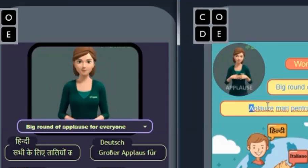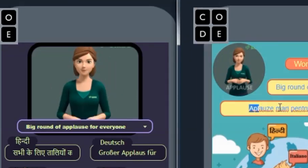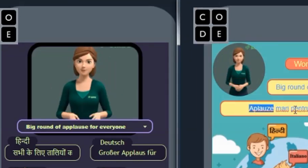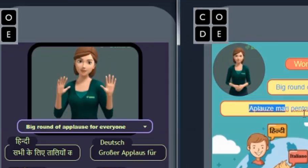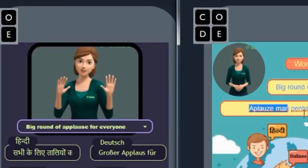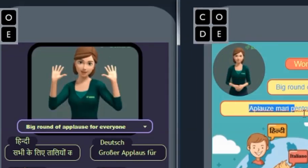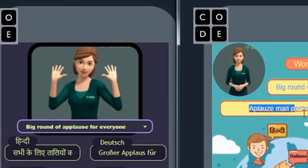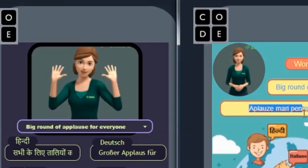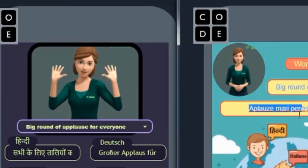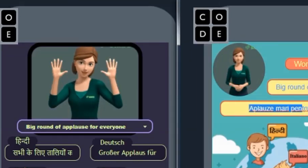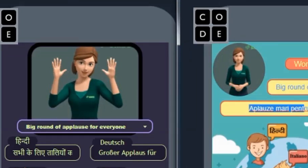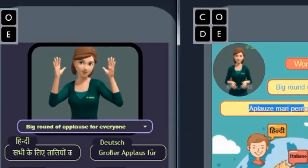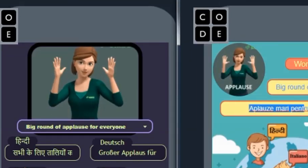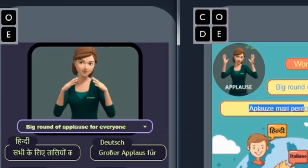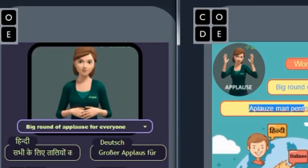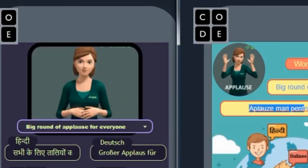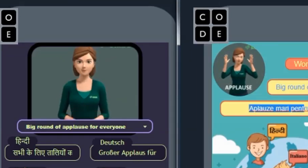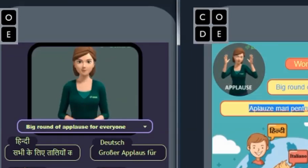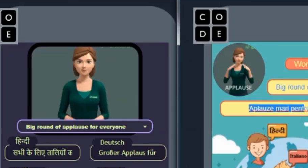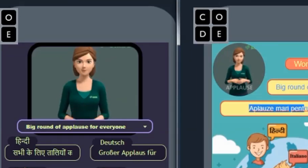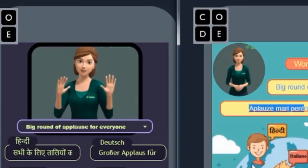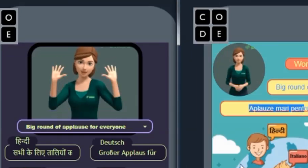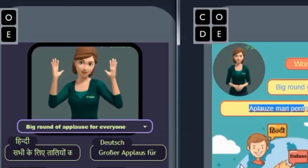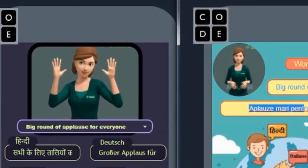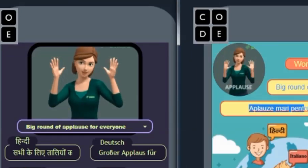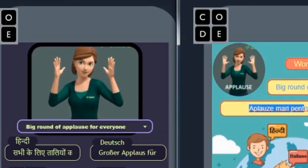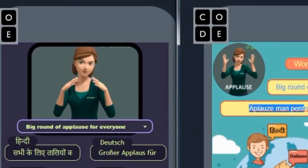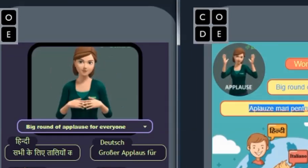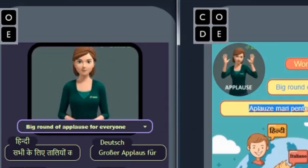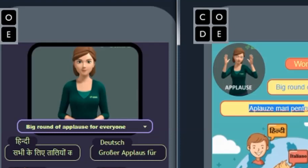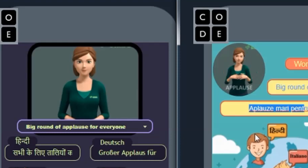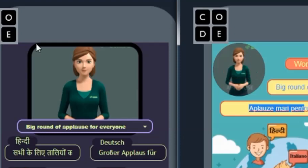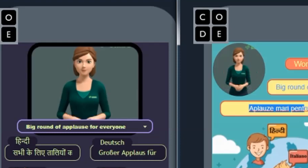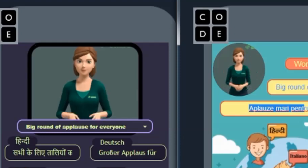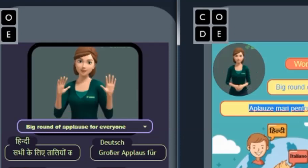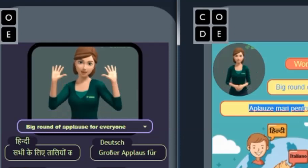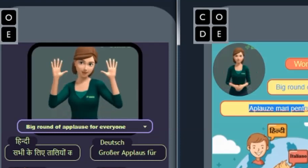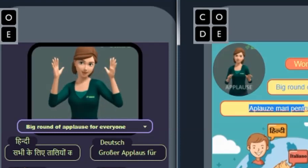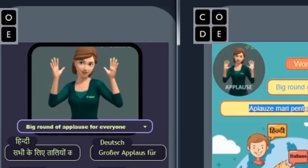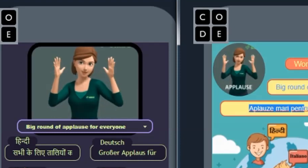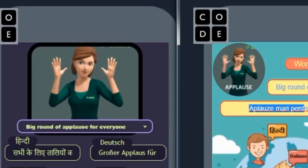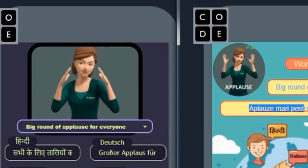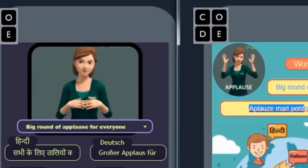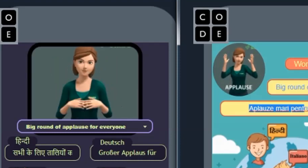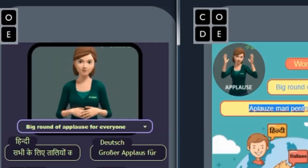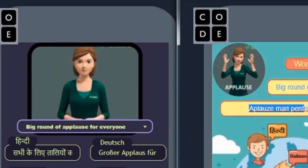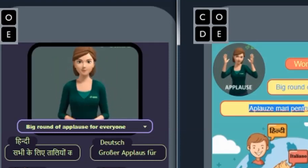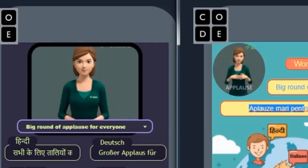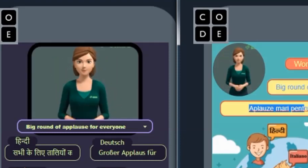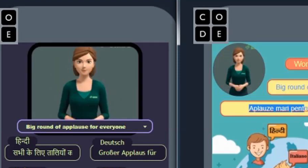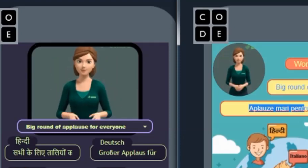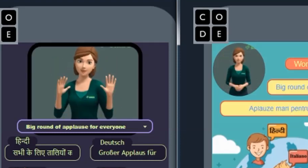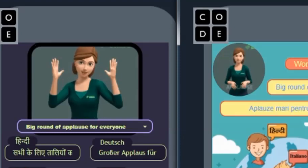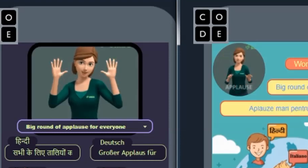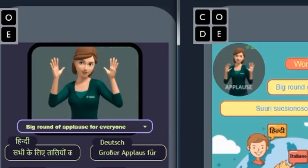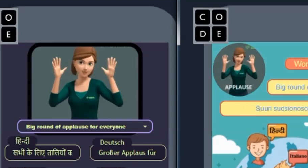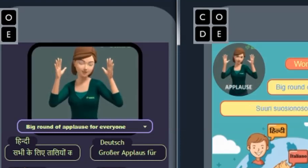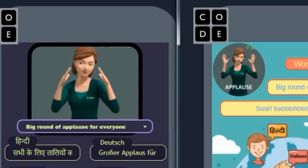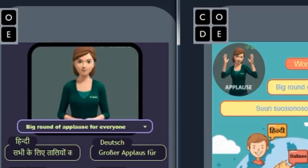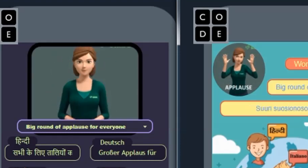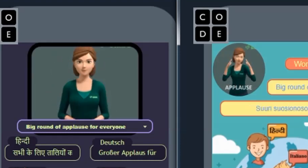getting reflected over here. So this is how this language school app